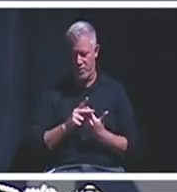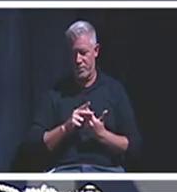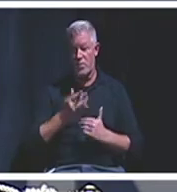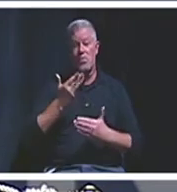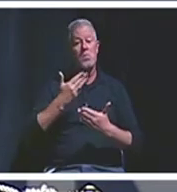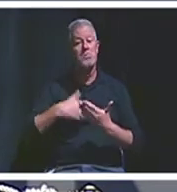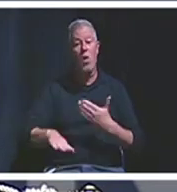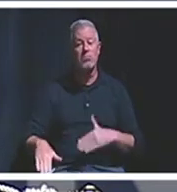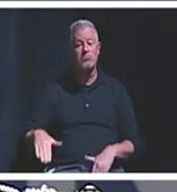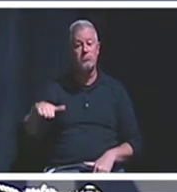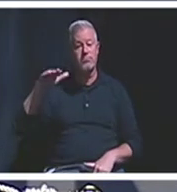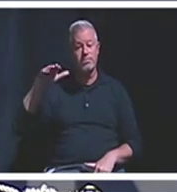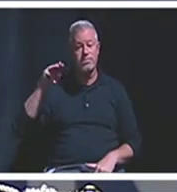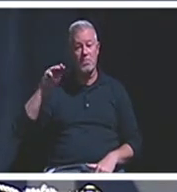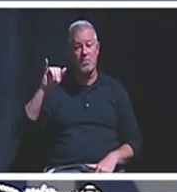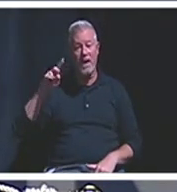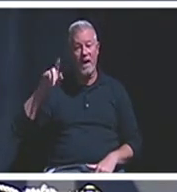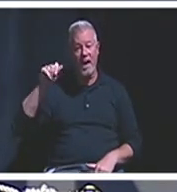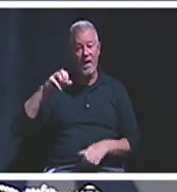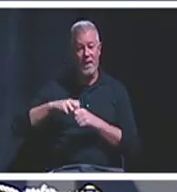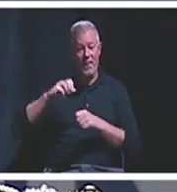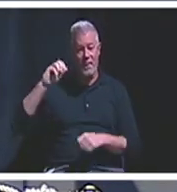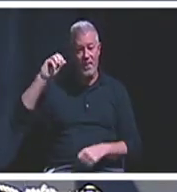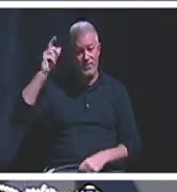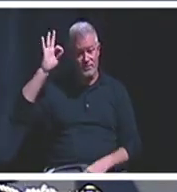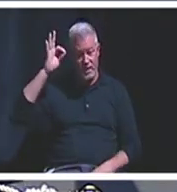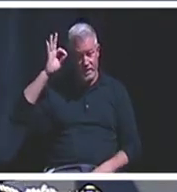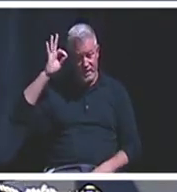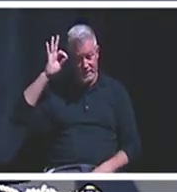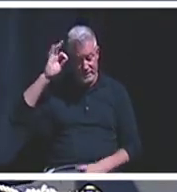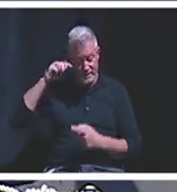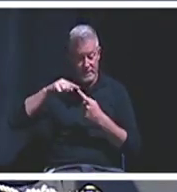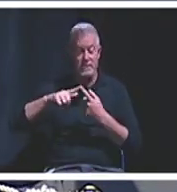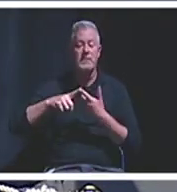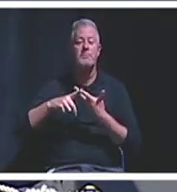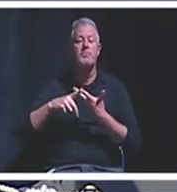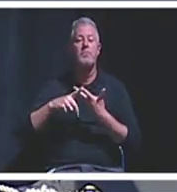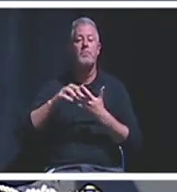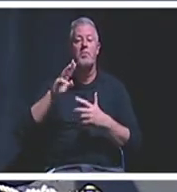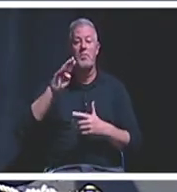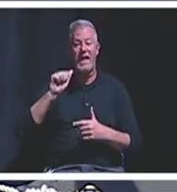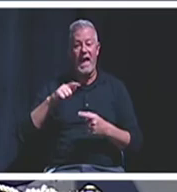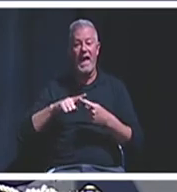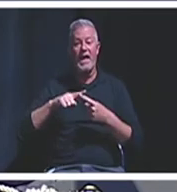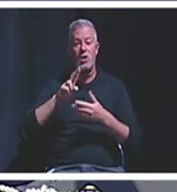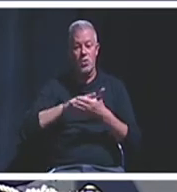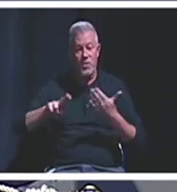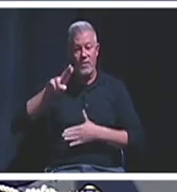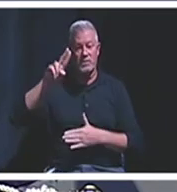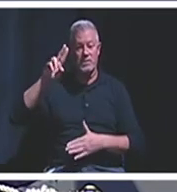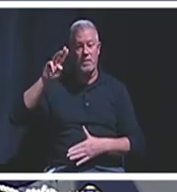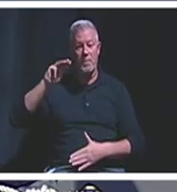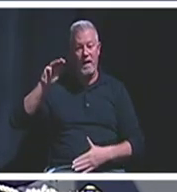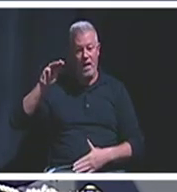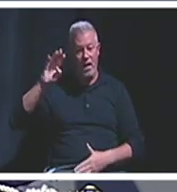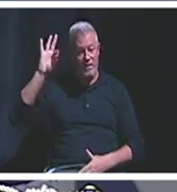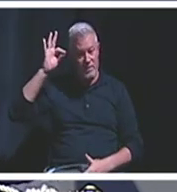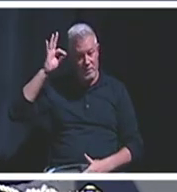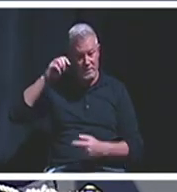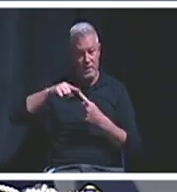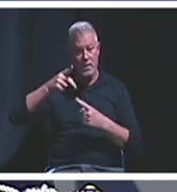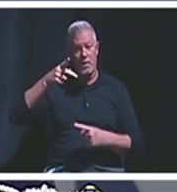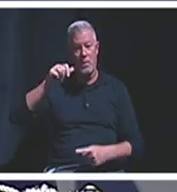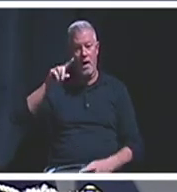and raised in Manila in the Philippines. She earned her Bachelor of Science at the University of the Philippines, Manila, and Palawan